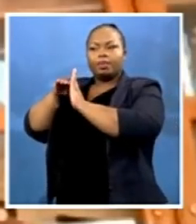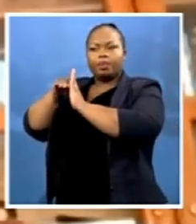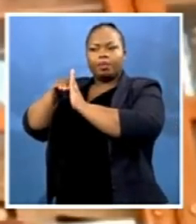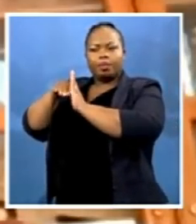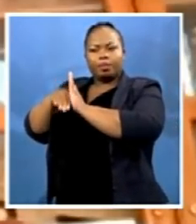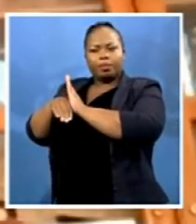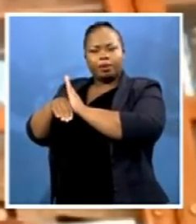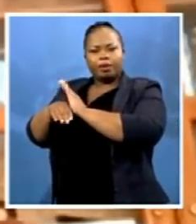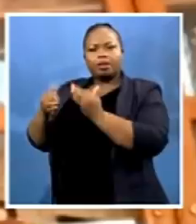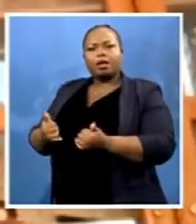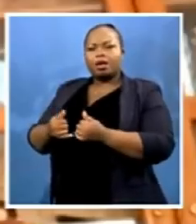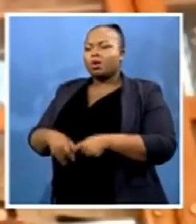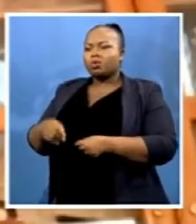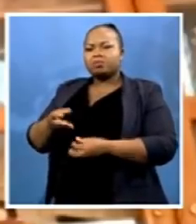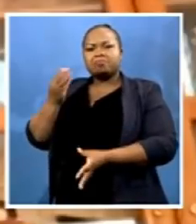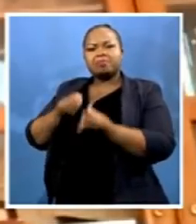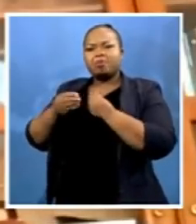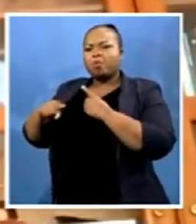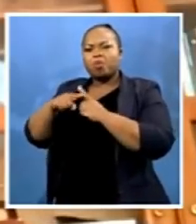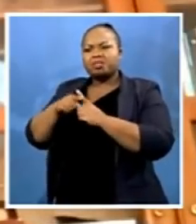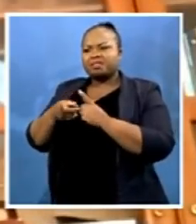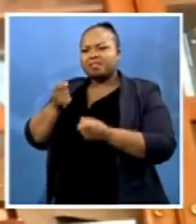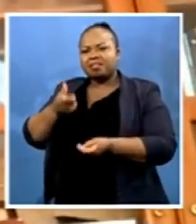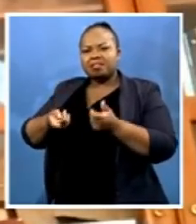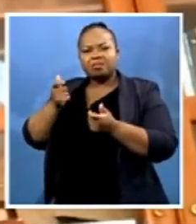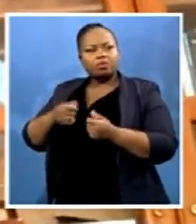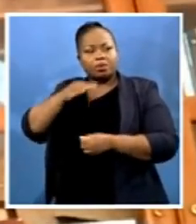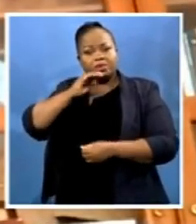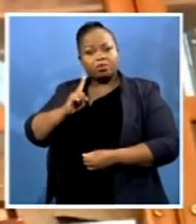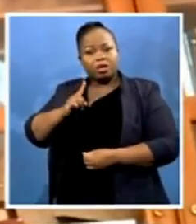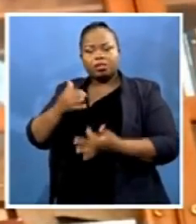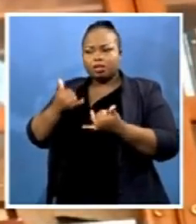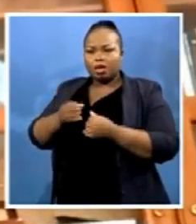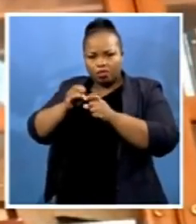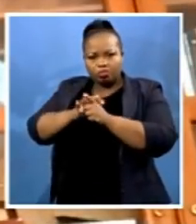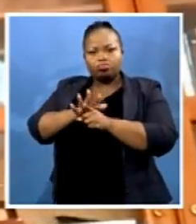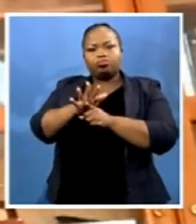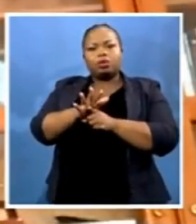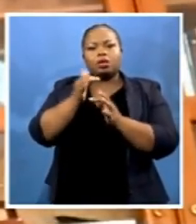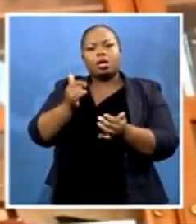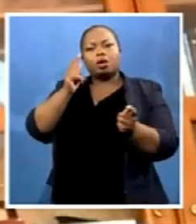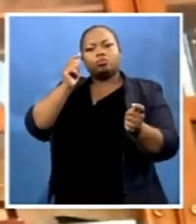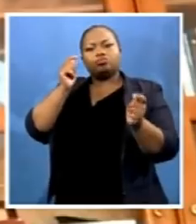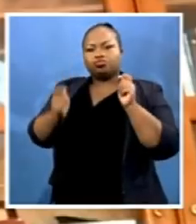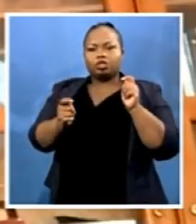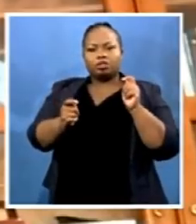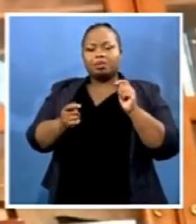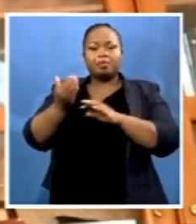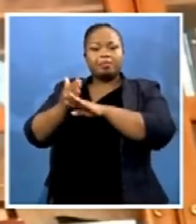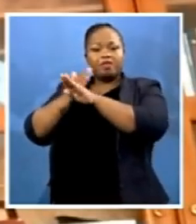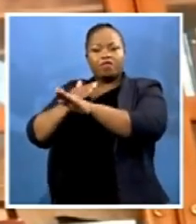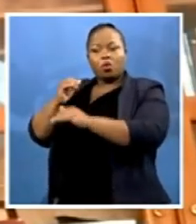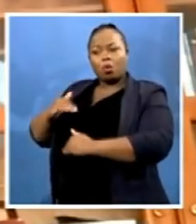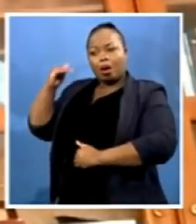that their level of response and level of transmission has shifted from being very high to being moderate, and